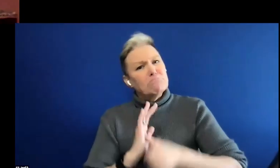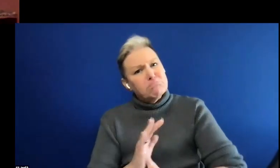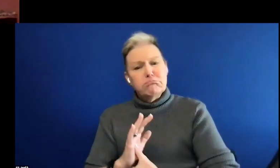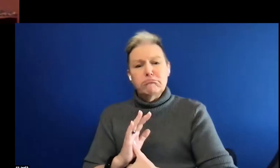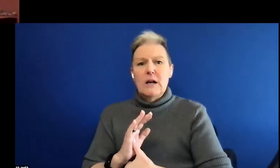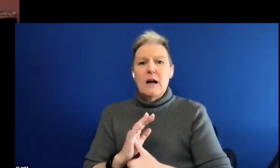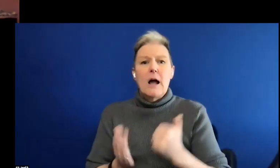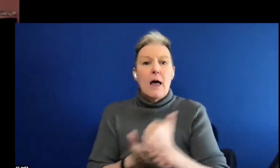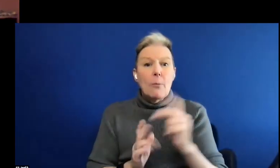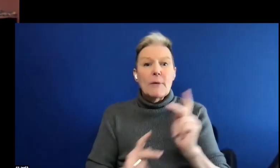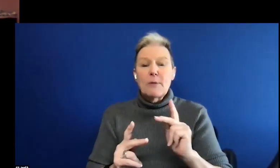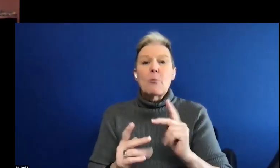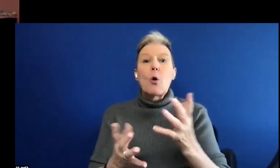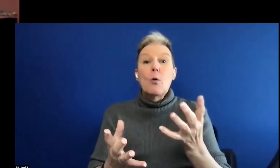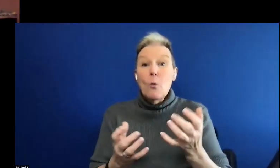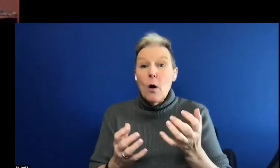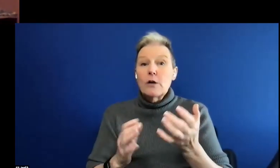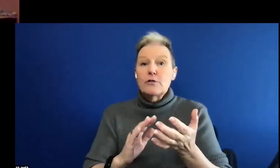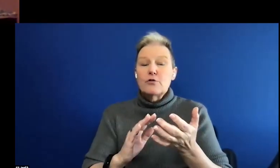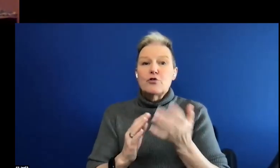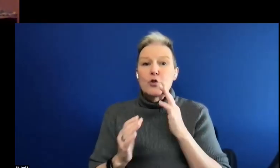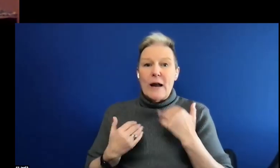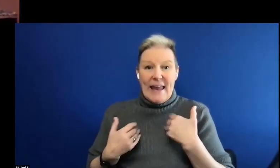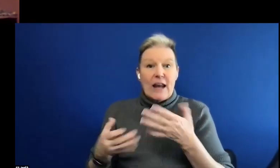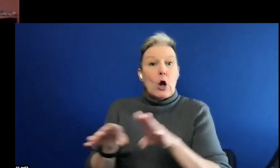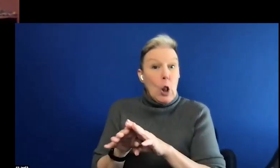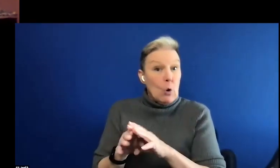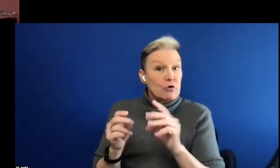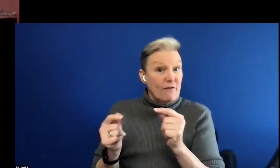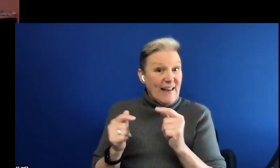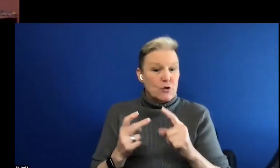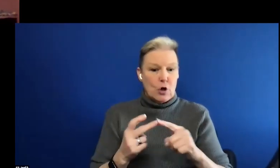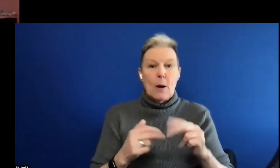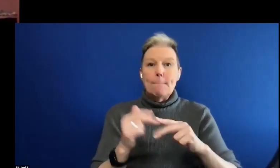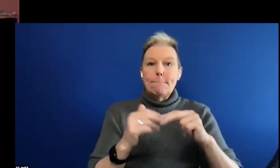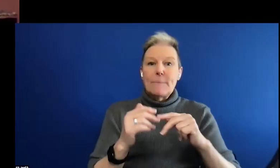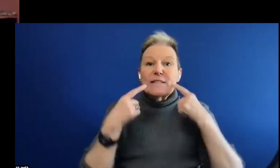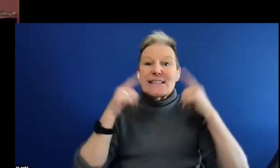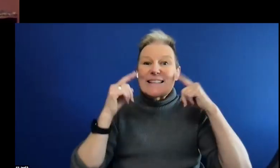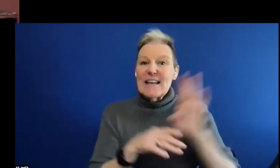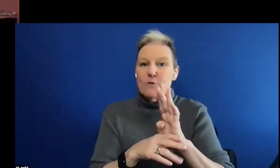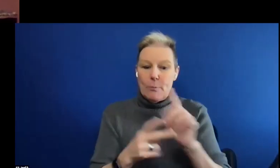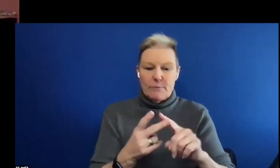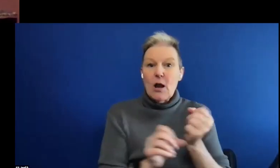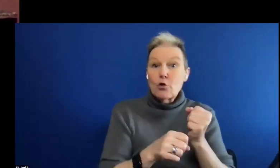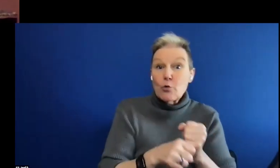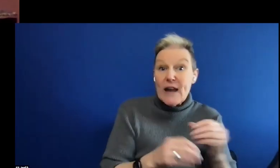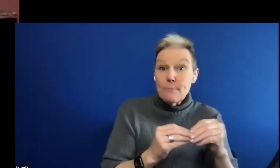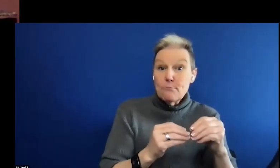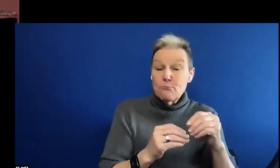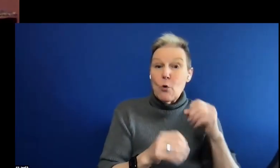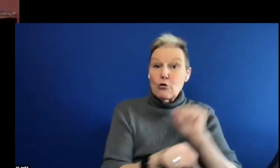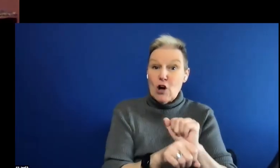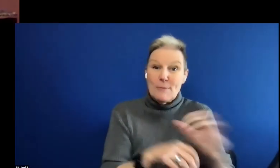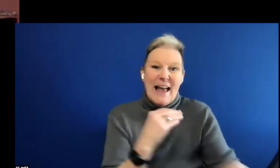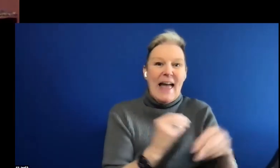on helping people who want to get to closure faster, build more successful businesses, create more jobs, add more taxes,